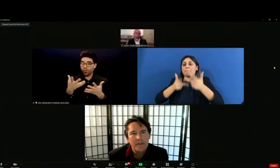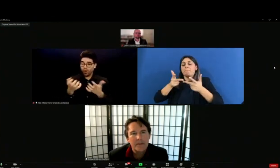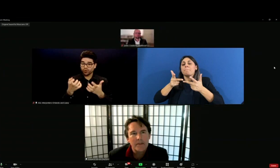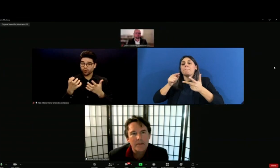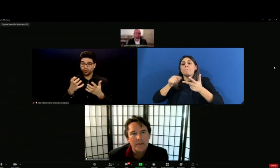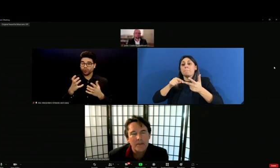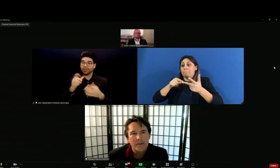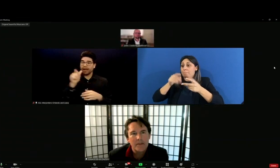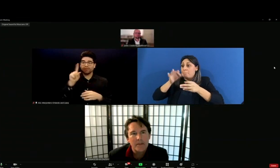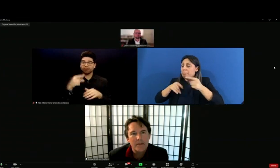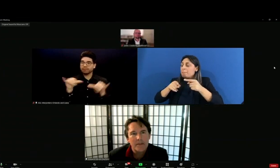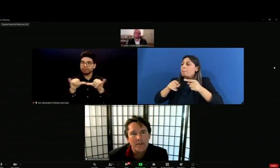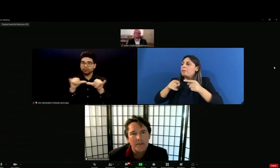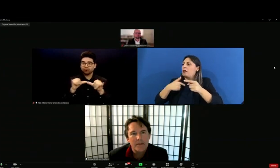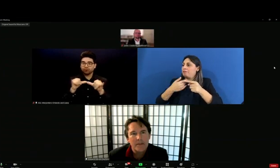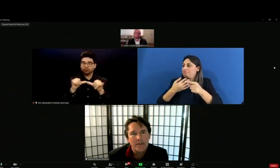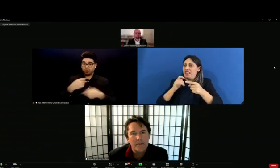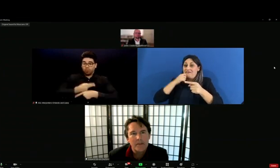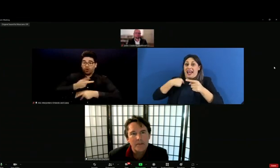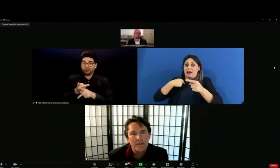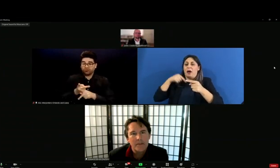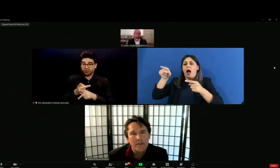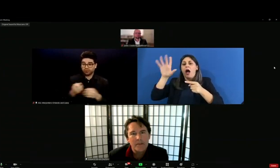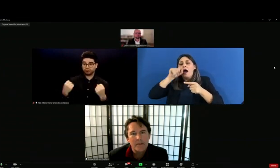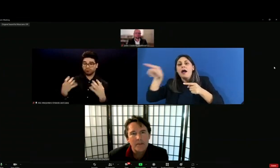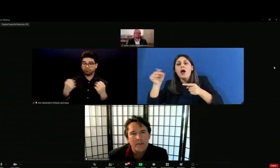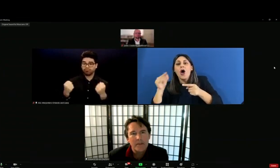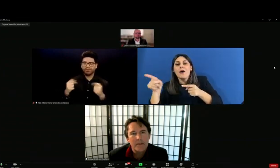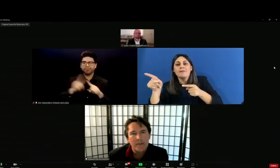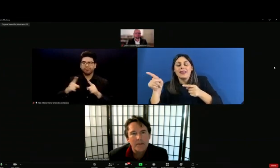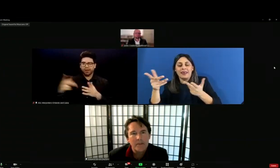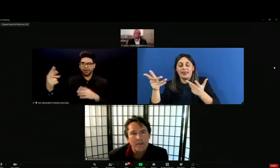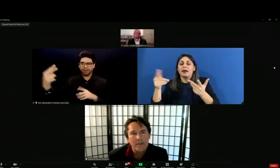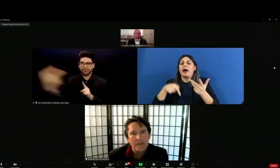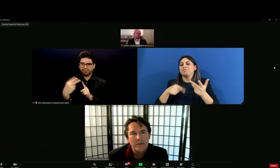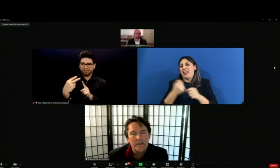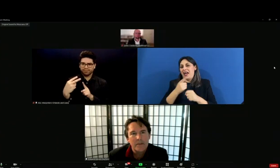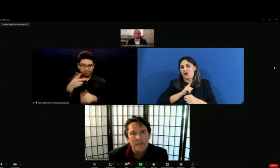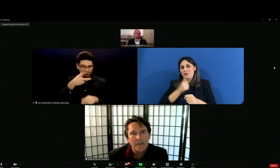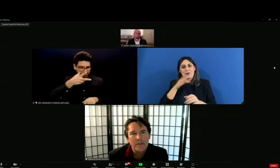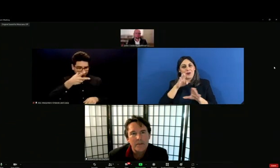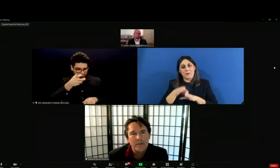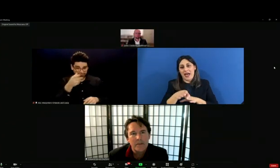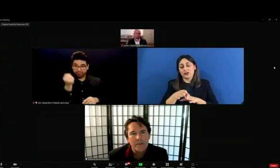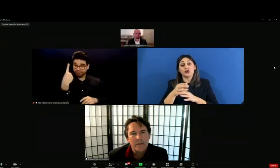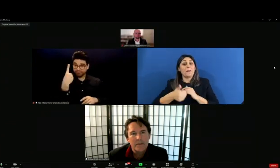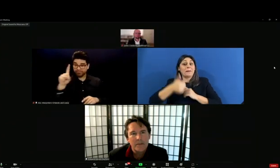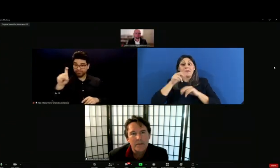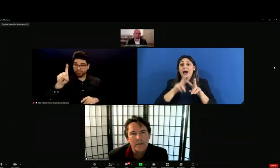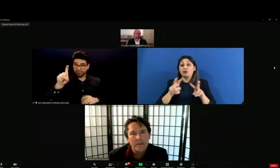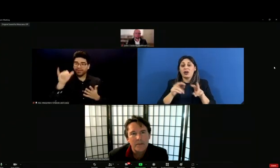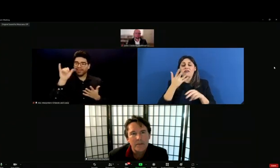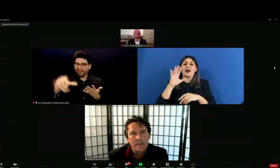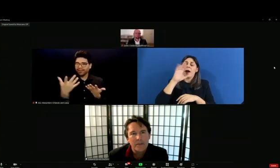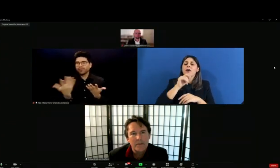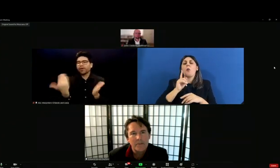by signers are actually efficient in the comprehension. Thus, but given that this constitutes the very first step and the very